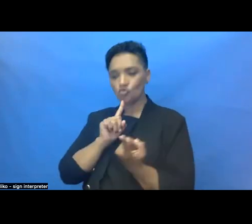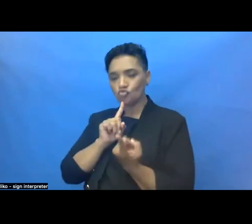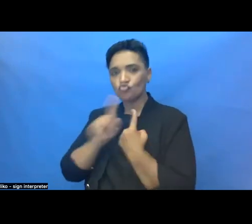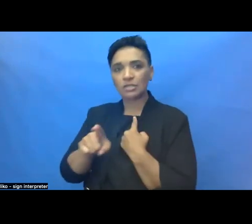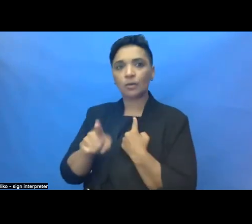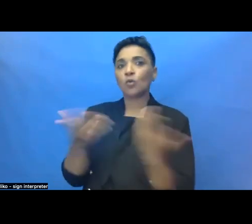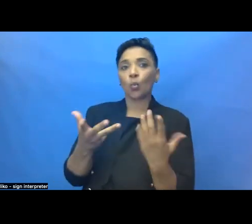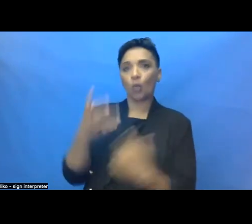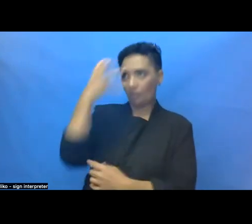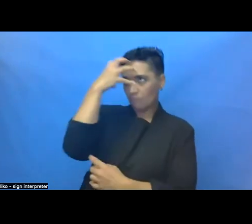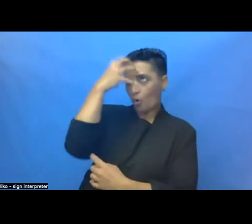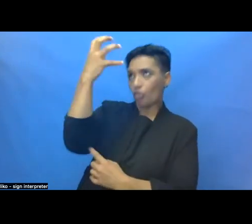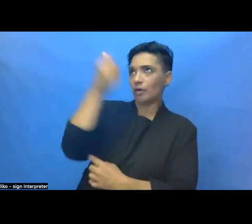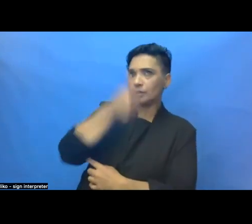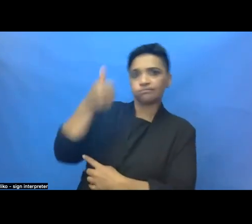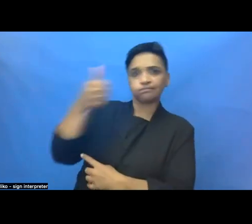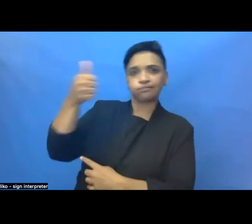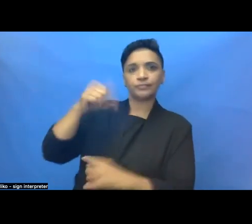authorities about